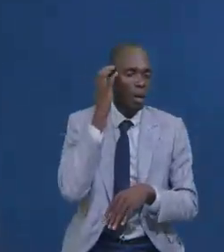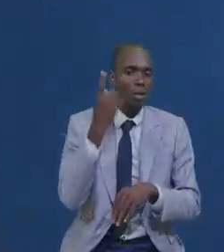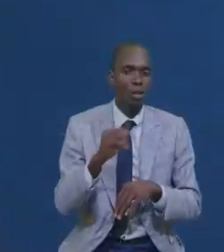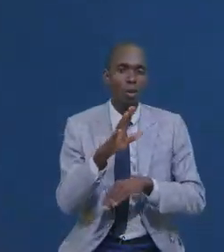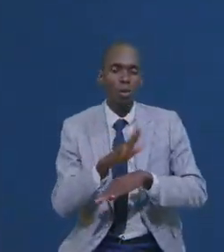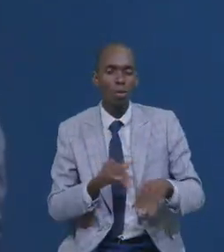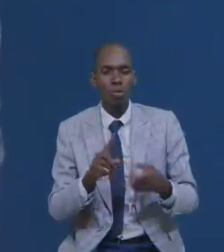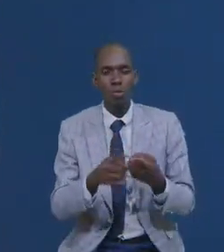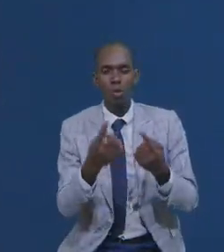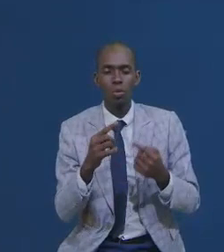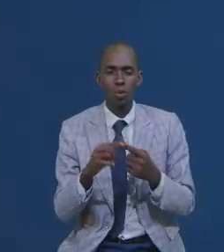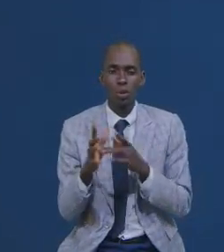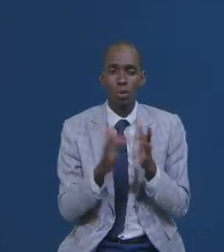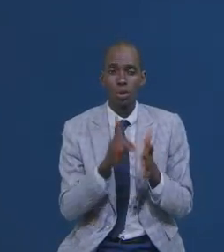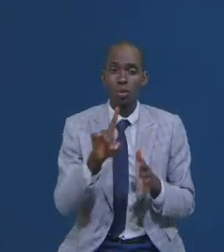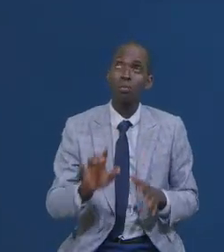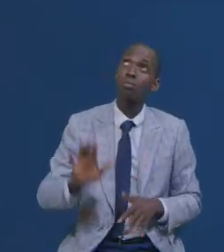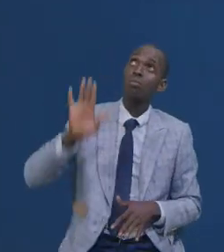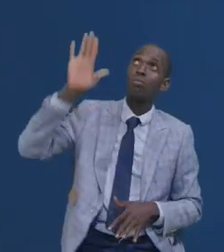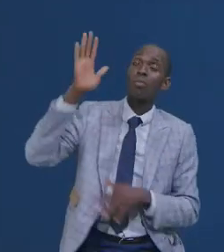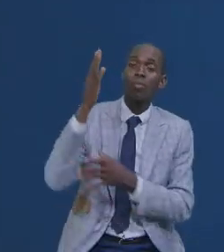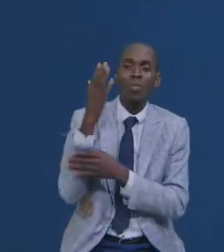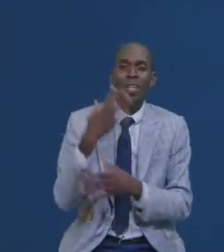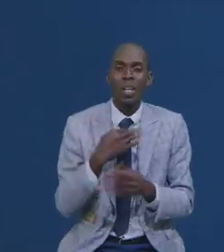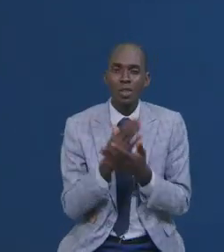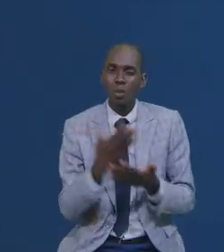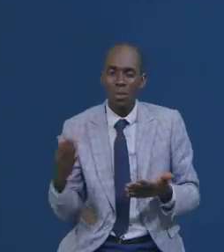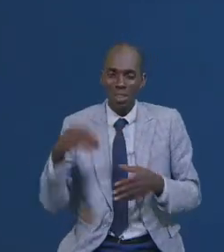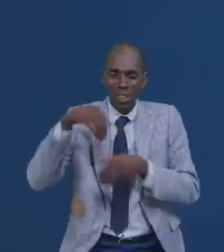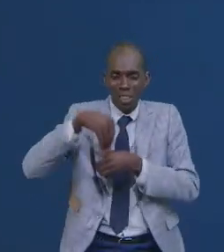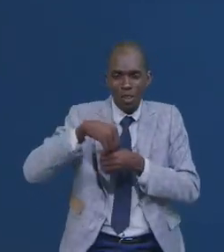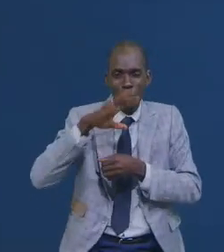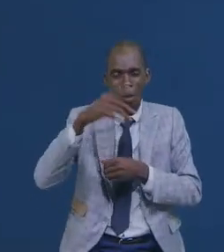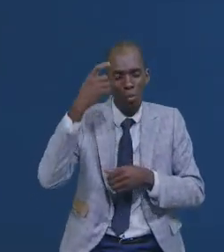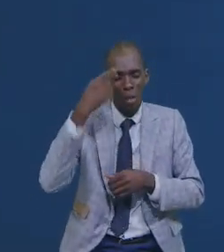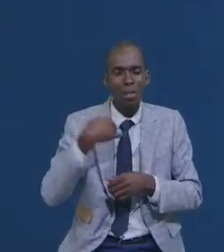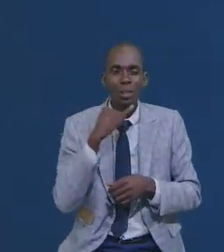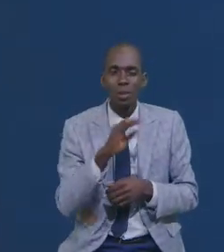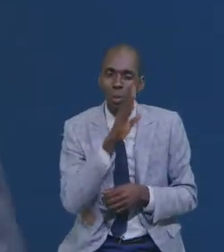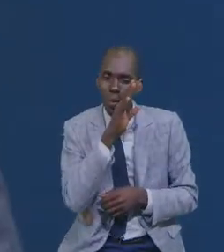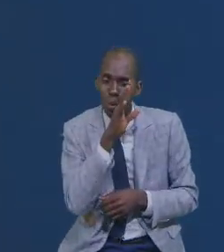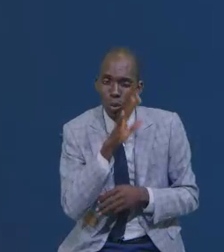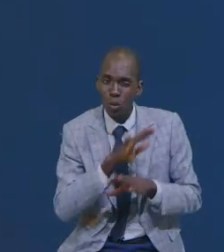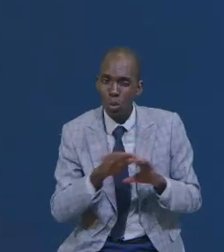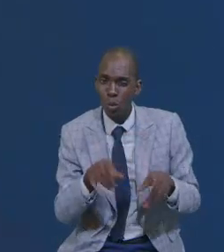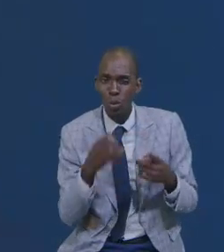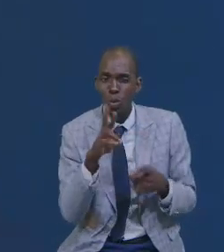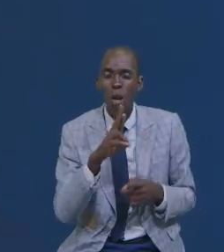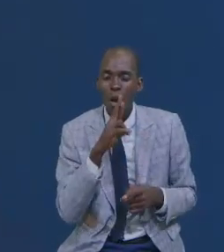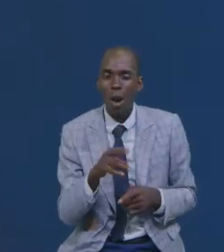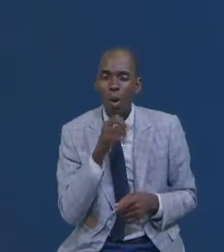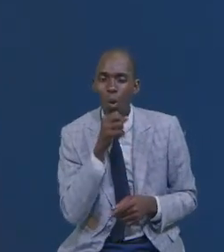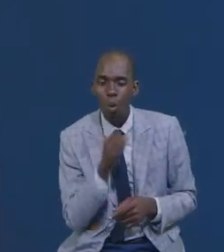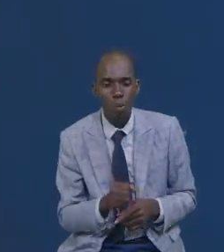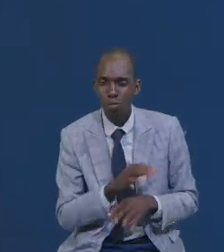Lord Jesus, and then something else is whispering and saying, don't go. You're too old to raise up your hand